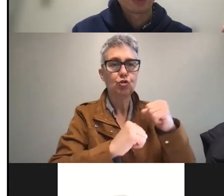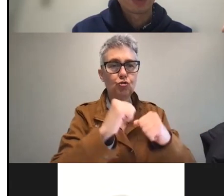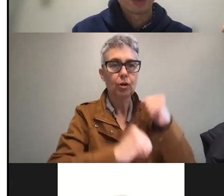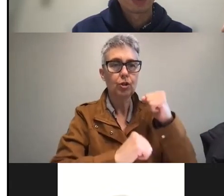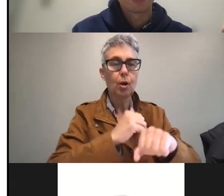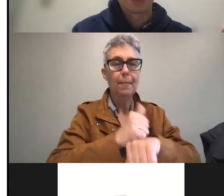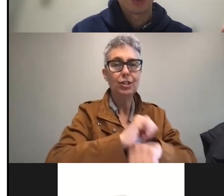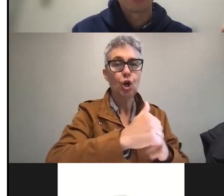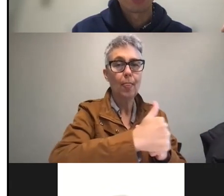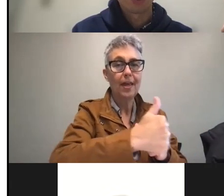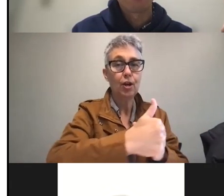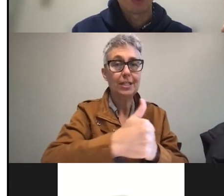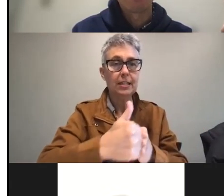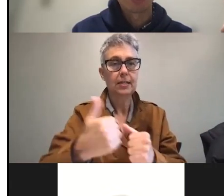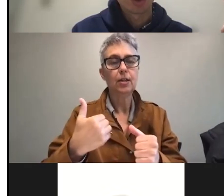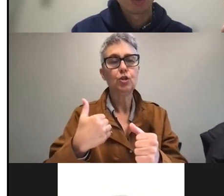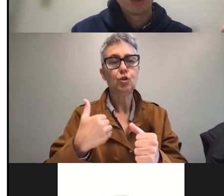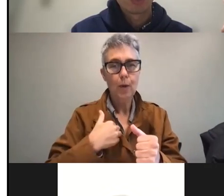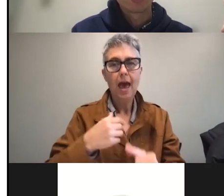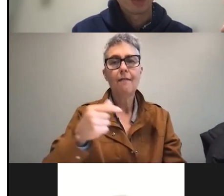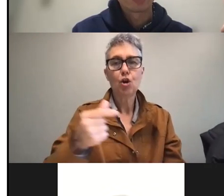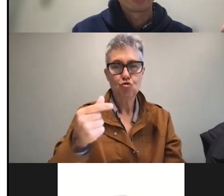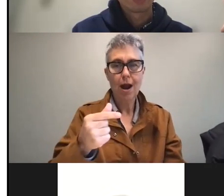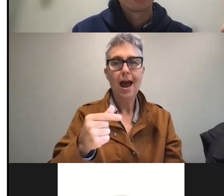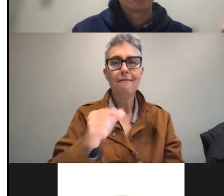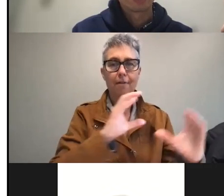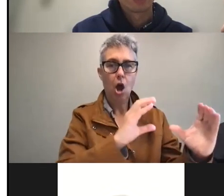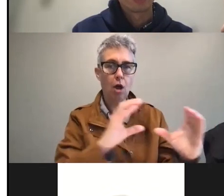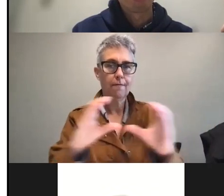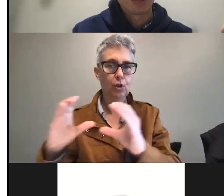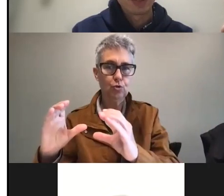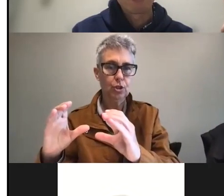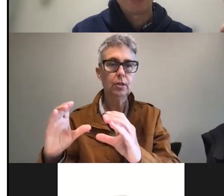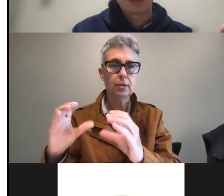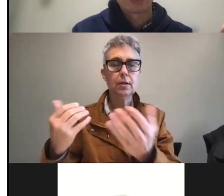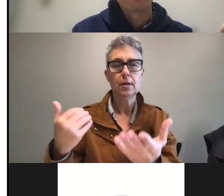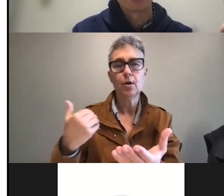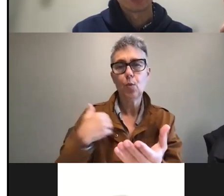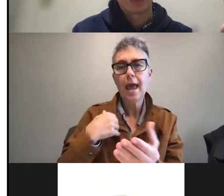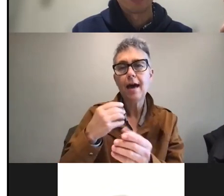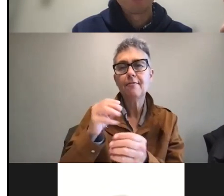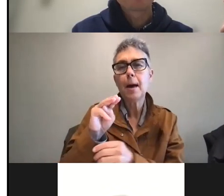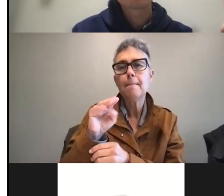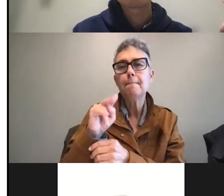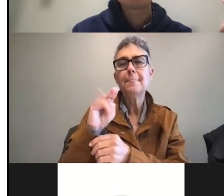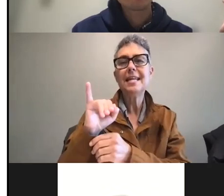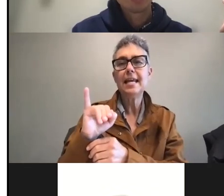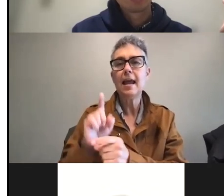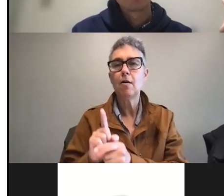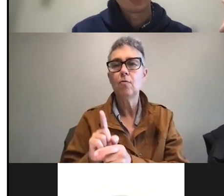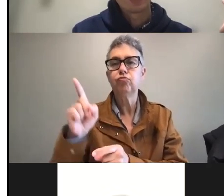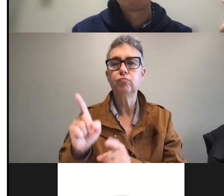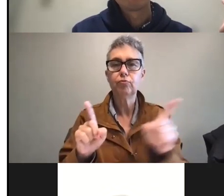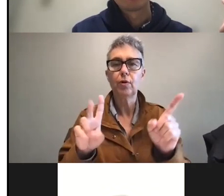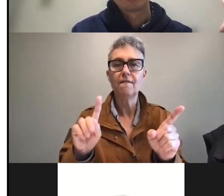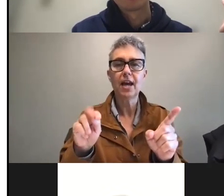their distances, we can run graph convolution to get these mini vectors for each atom.